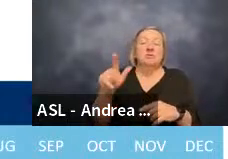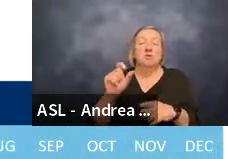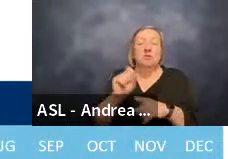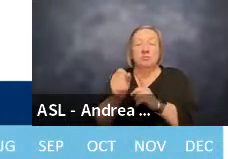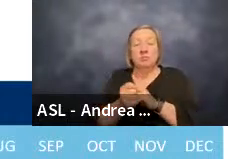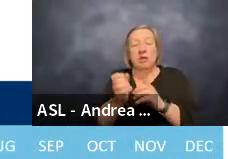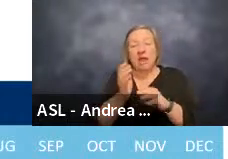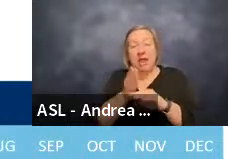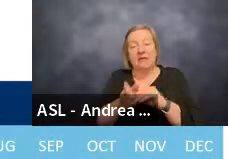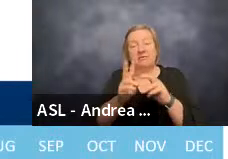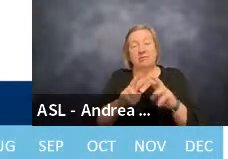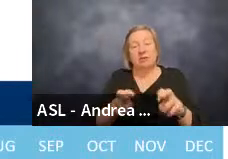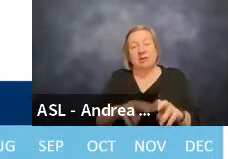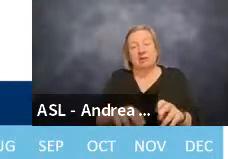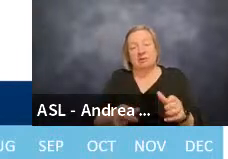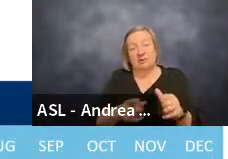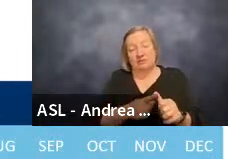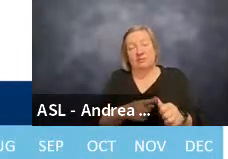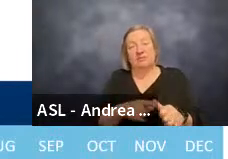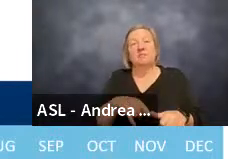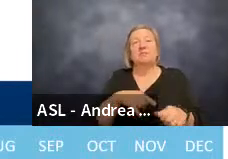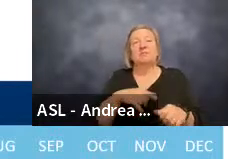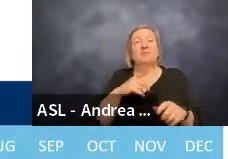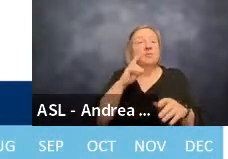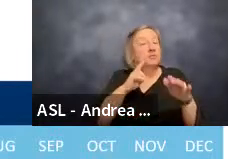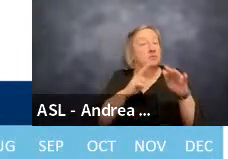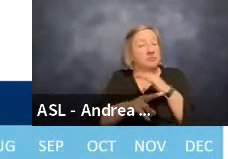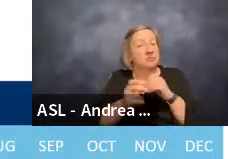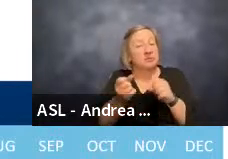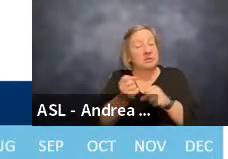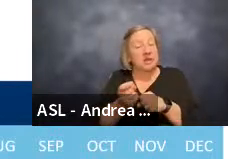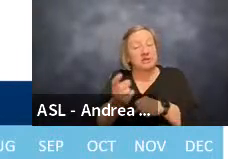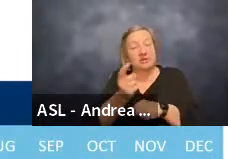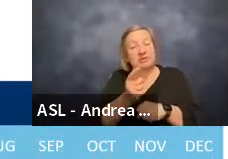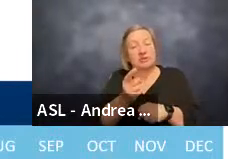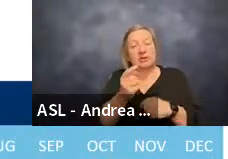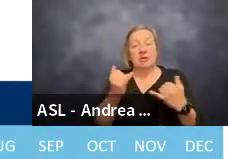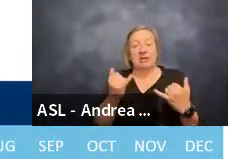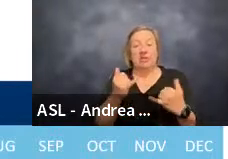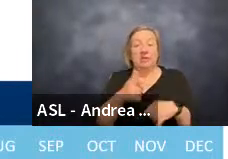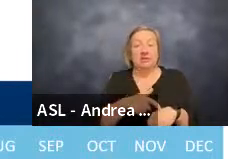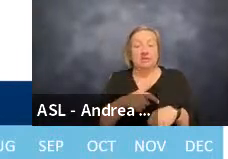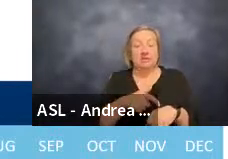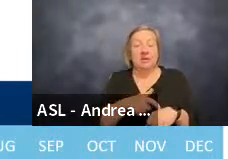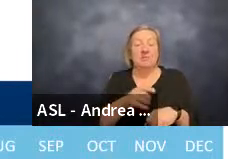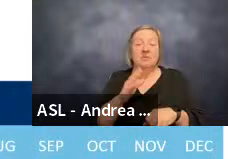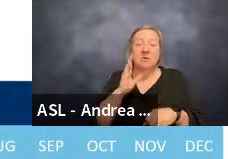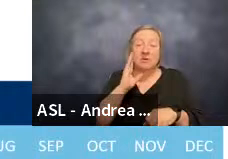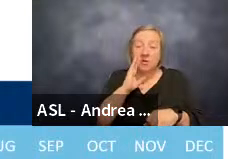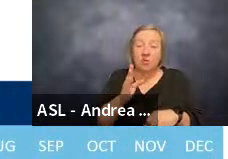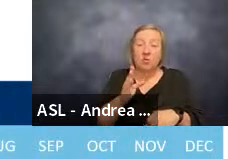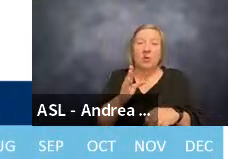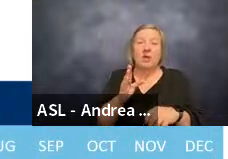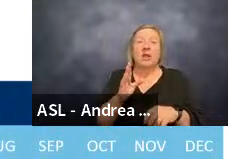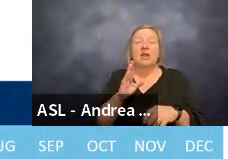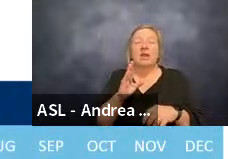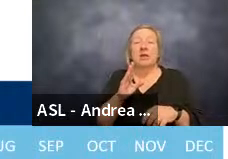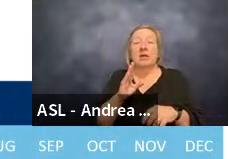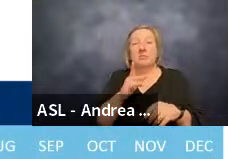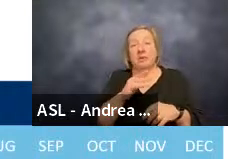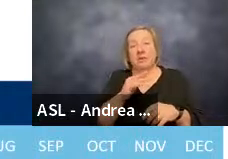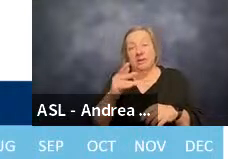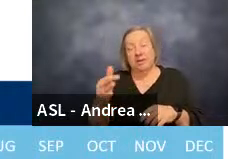analysis. We do anticipate that next year, around this time, we will be getting into the point